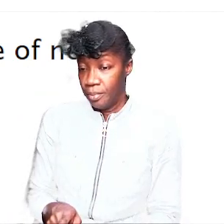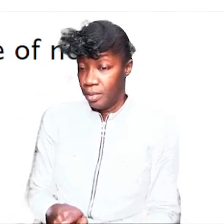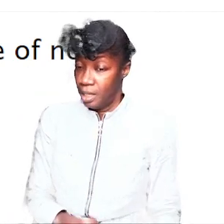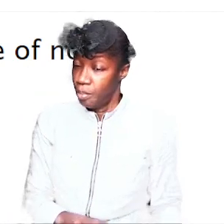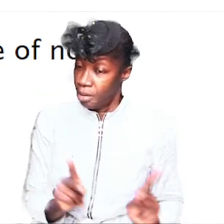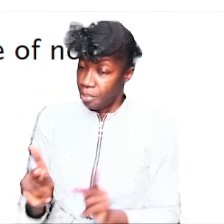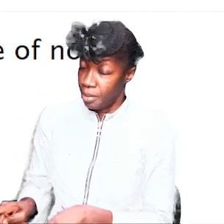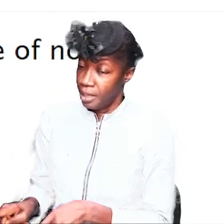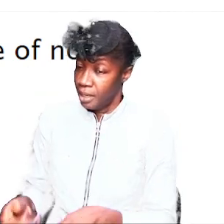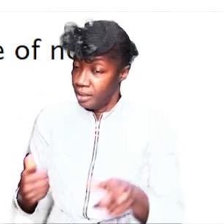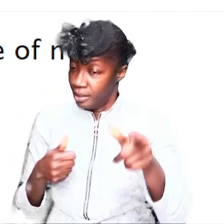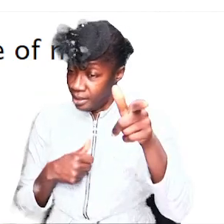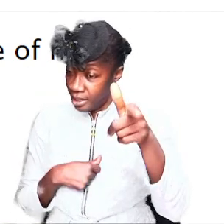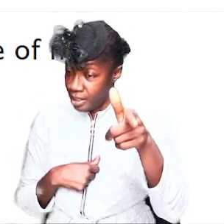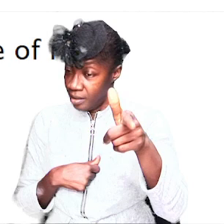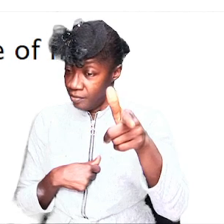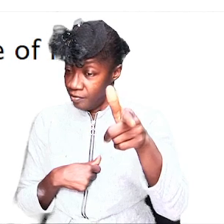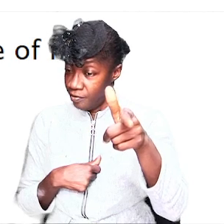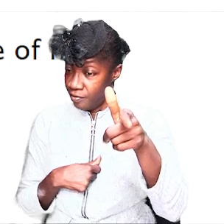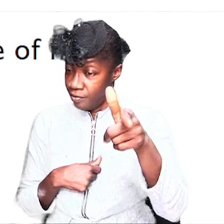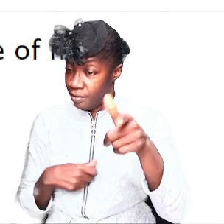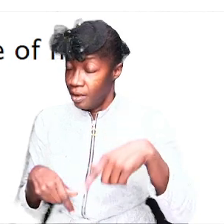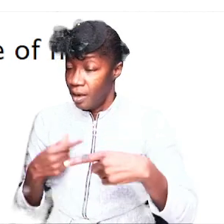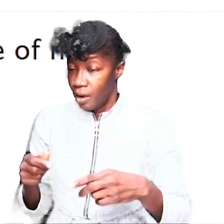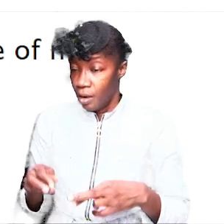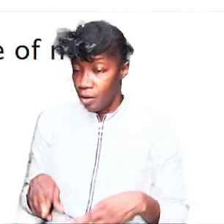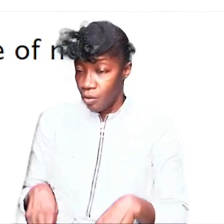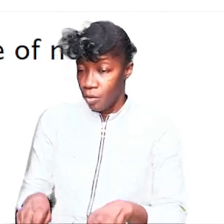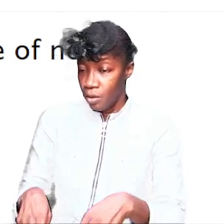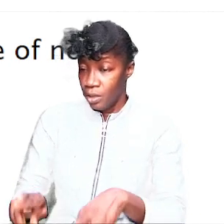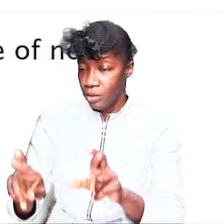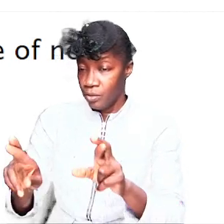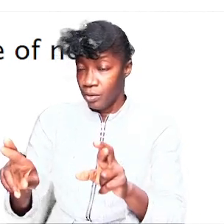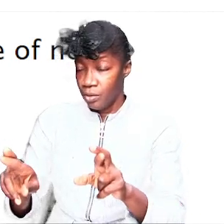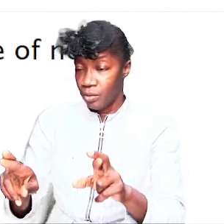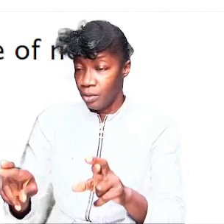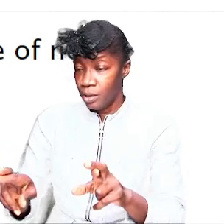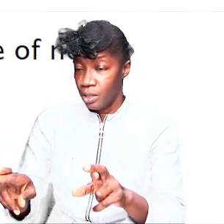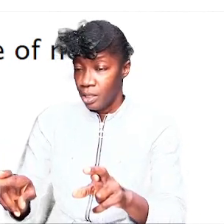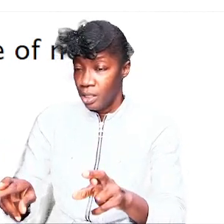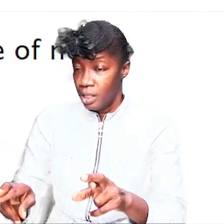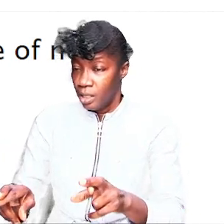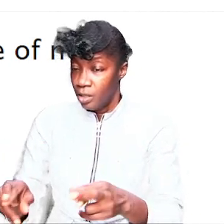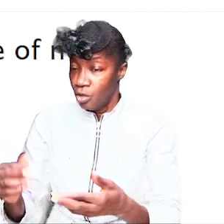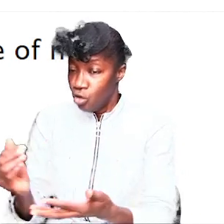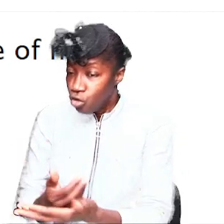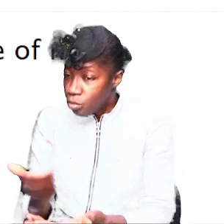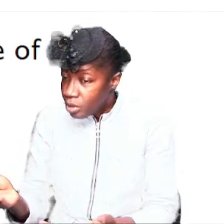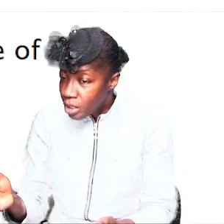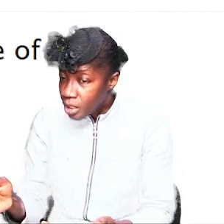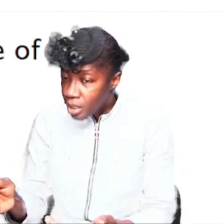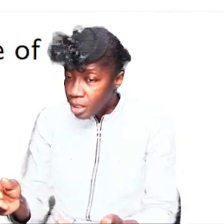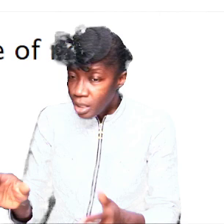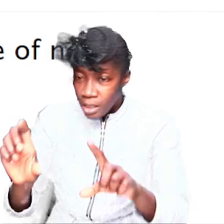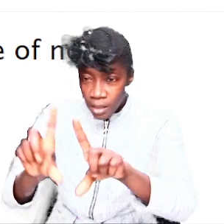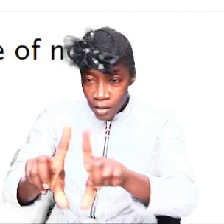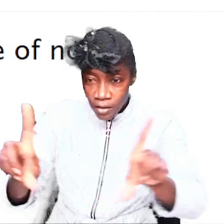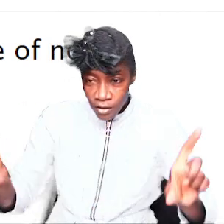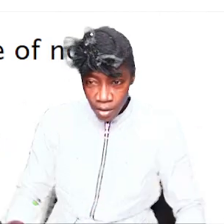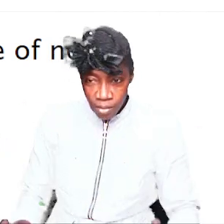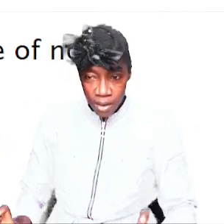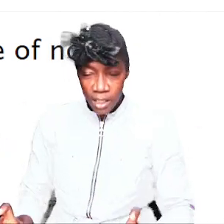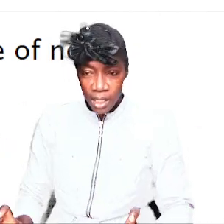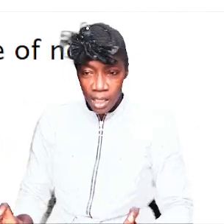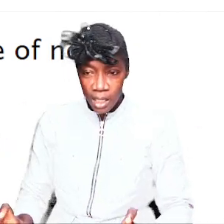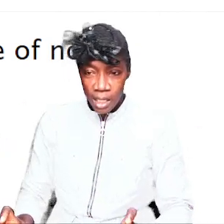and as I went on the road, there was this little sticker on the car, and it says, include the Lord